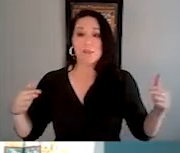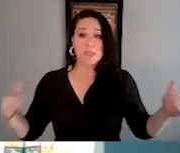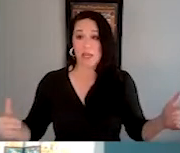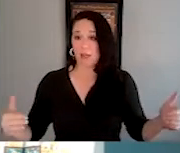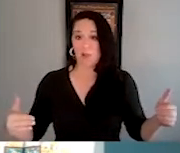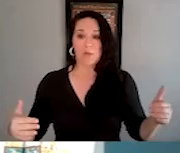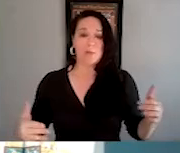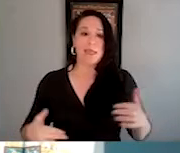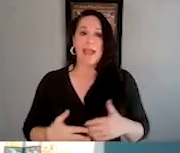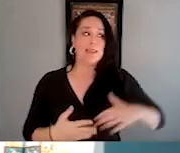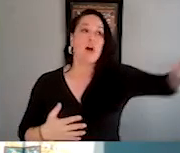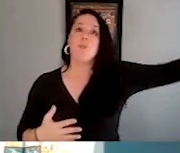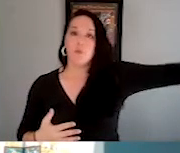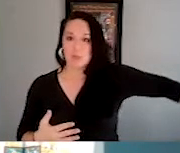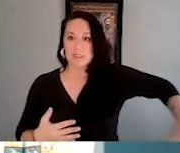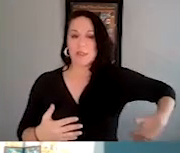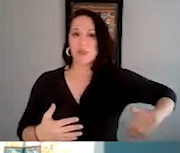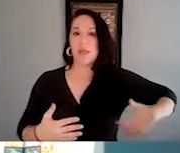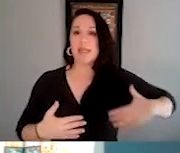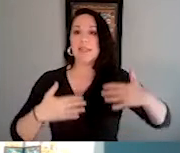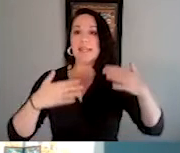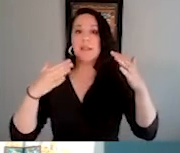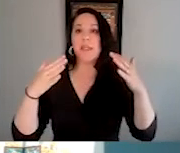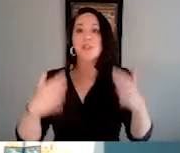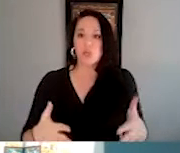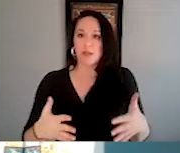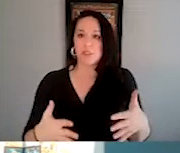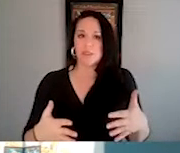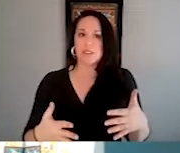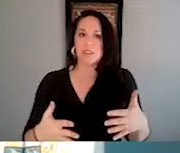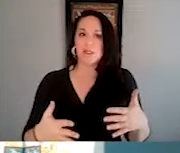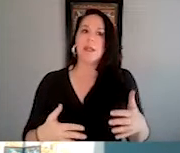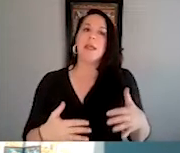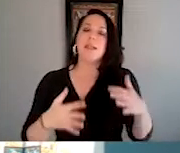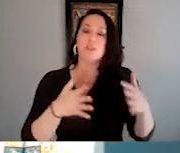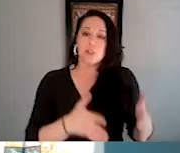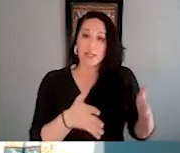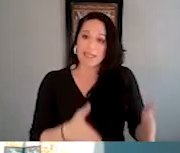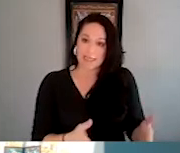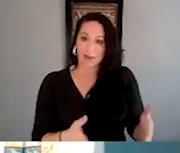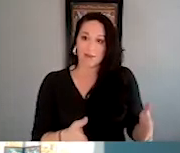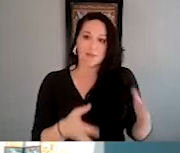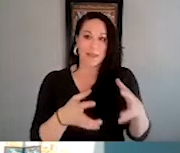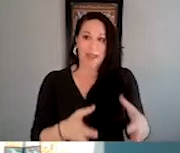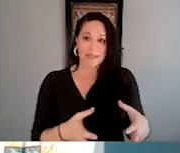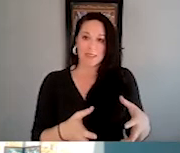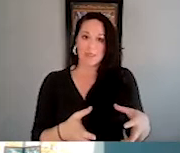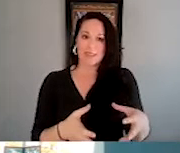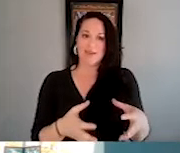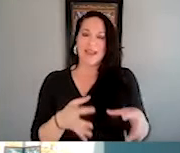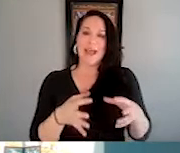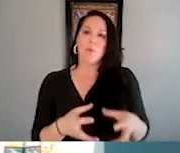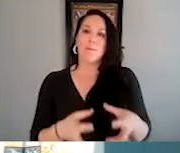we're having this mental health problem. And then law enforcement's coming to you, and it makes your job so much easier. And so starting here, that